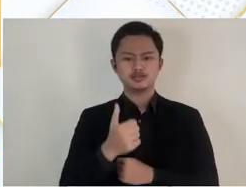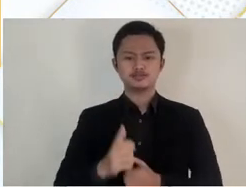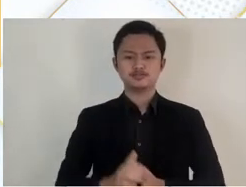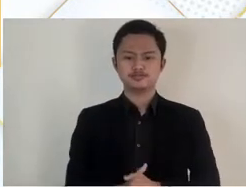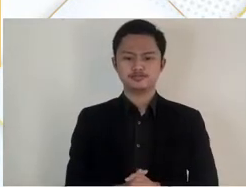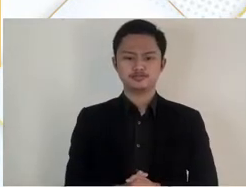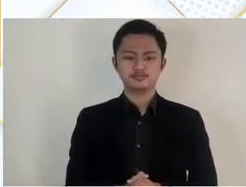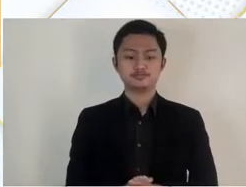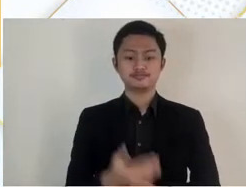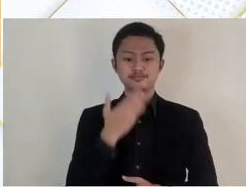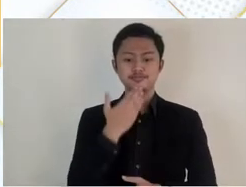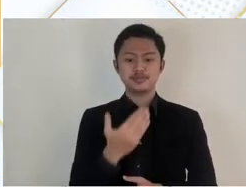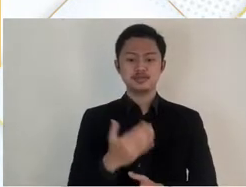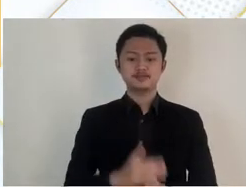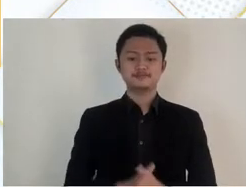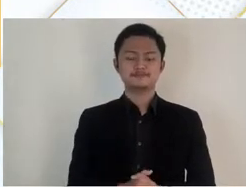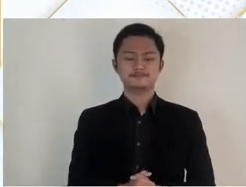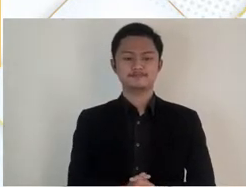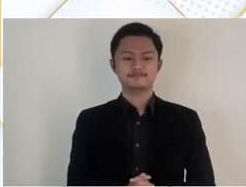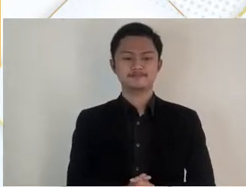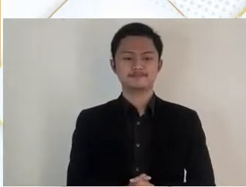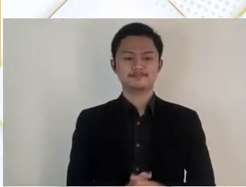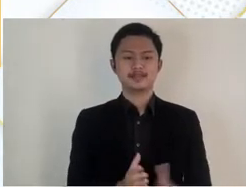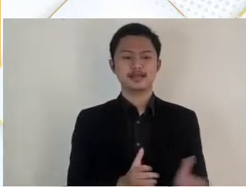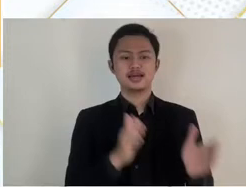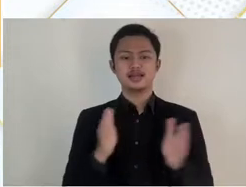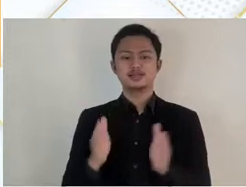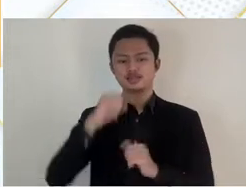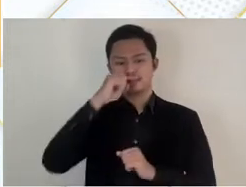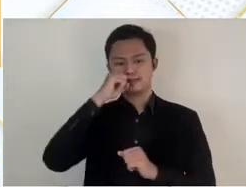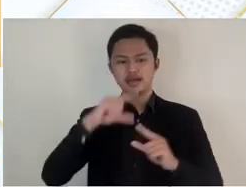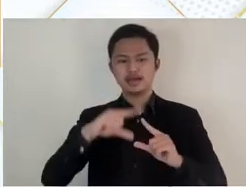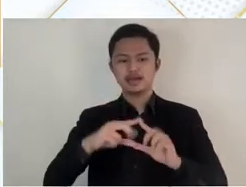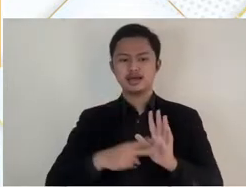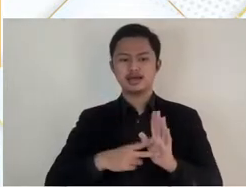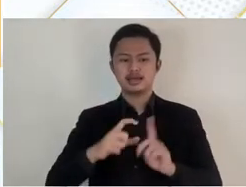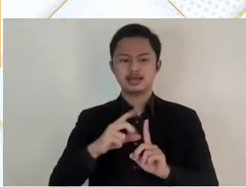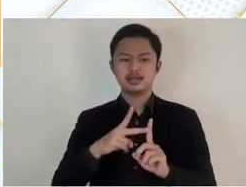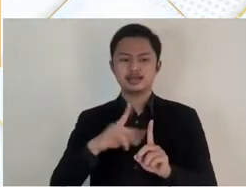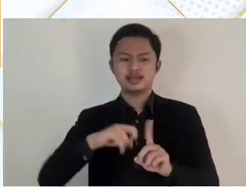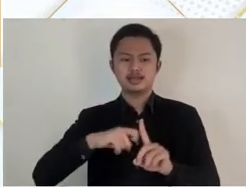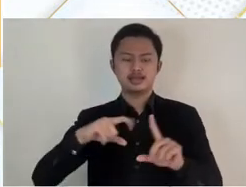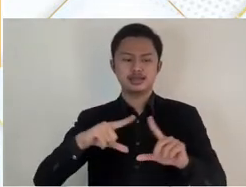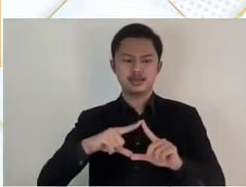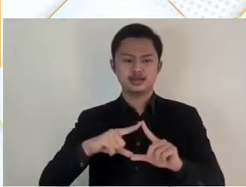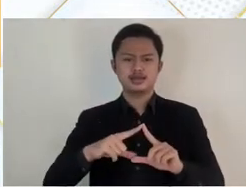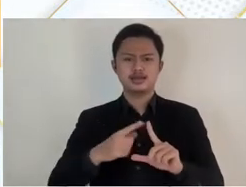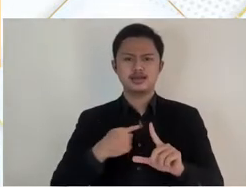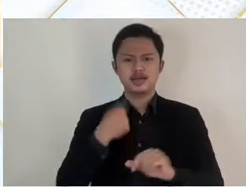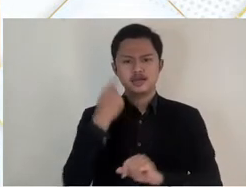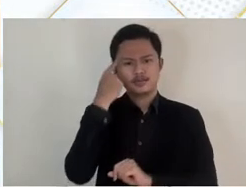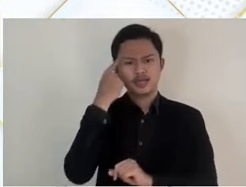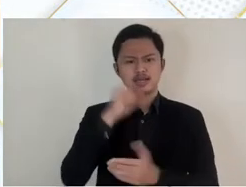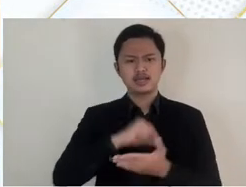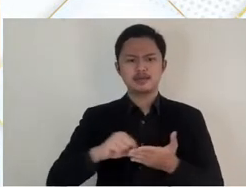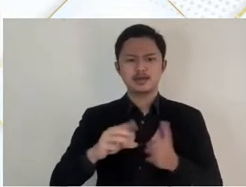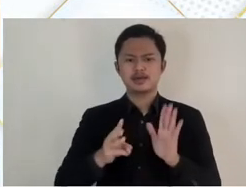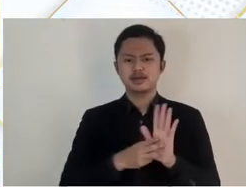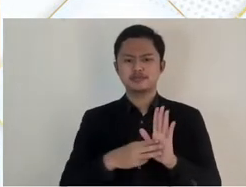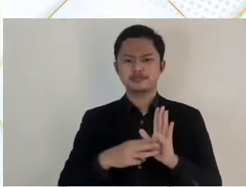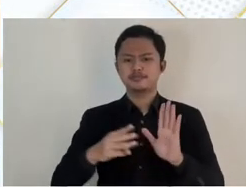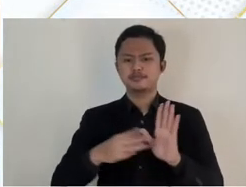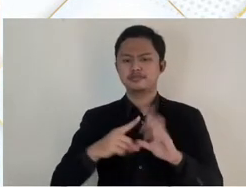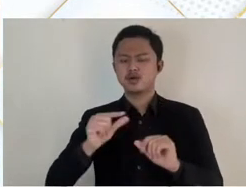thank you, Nat. Moving on to a question for Pak Andika. I think this is from Muhammad Balmolana